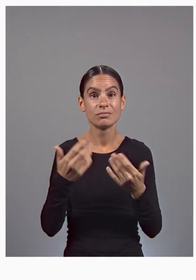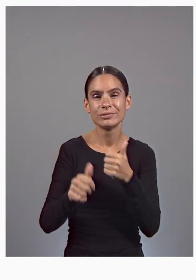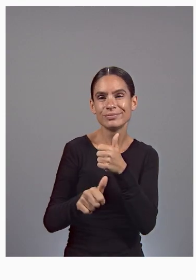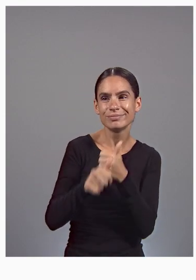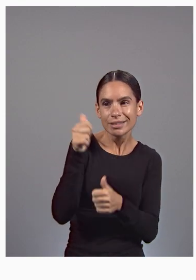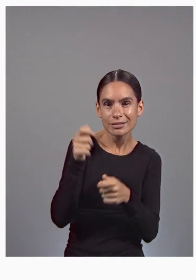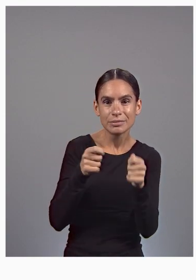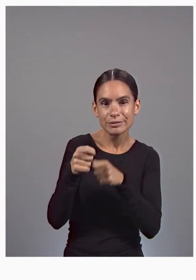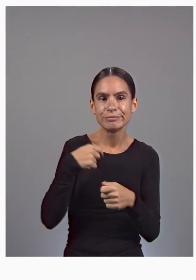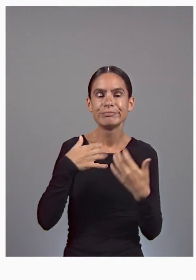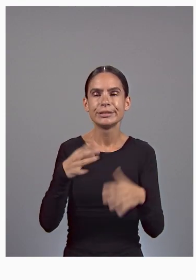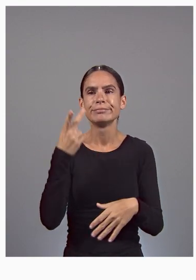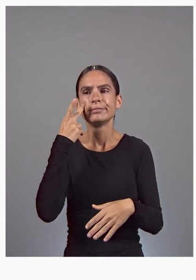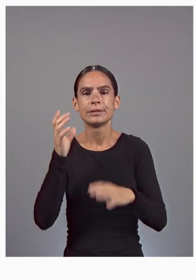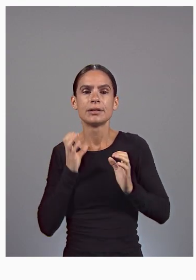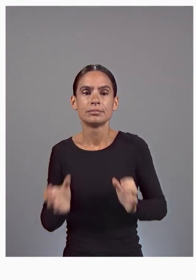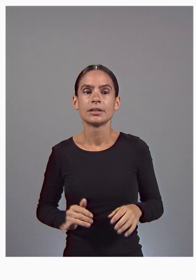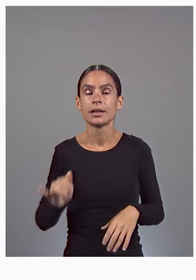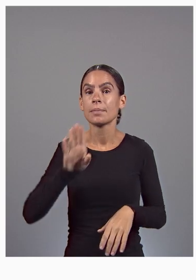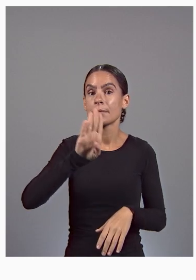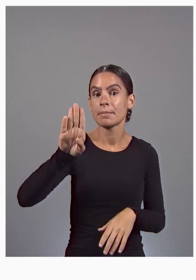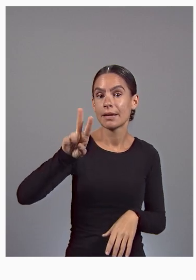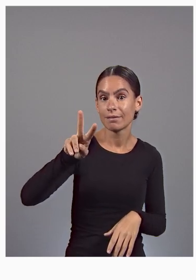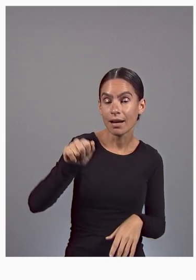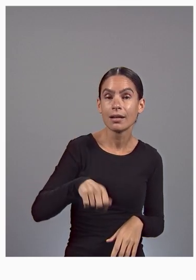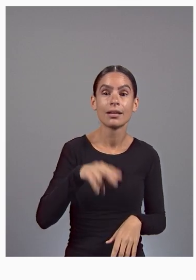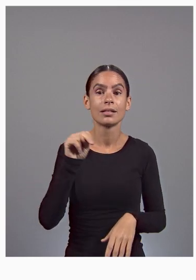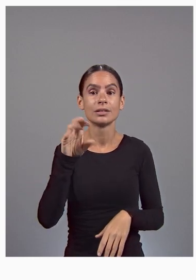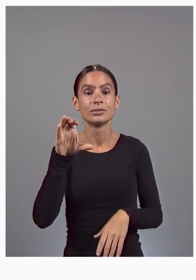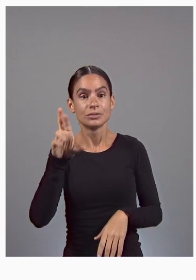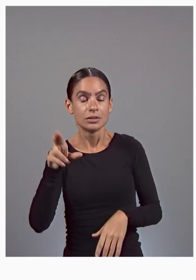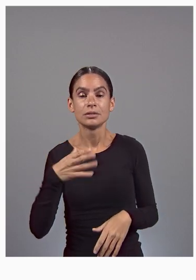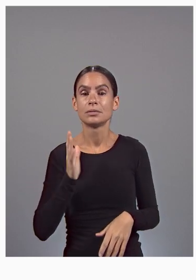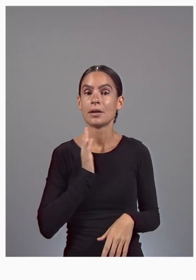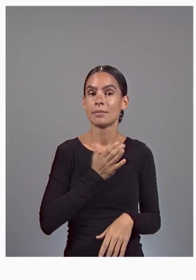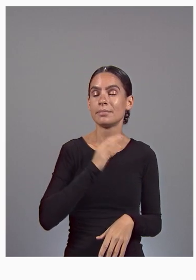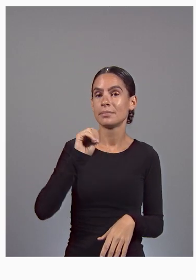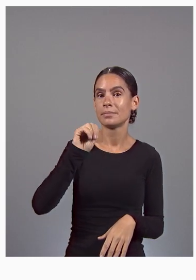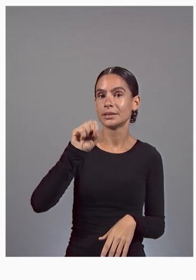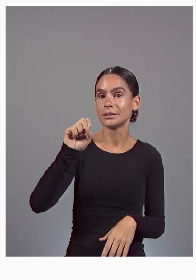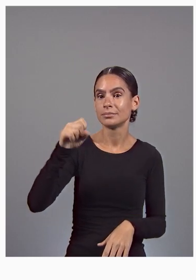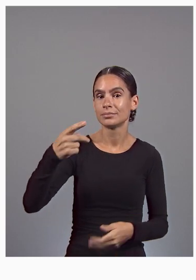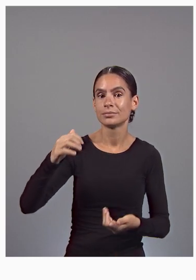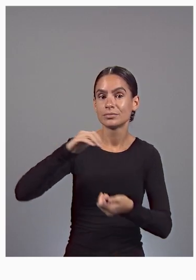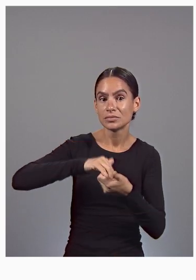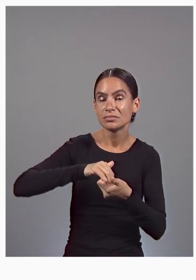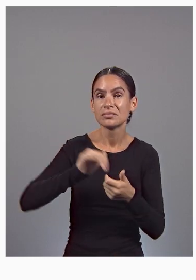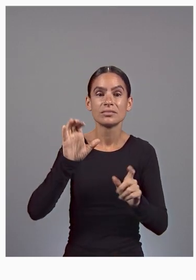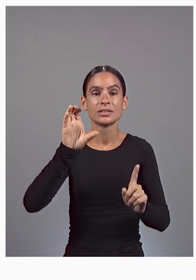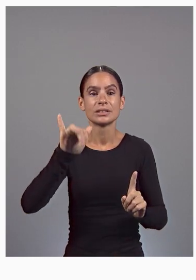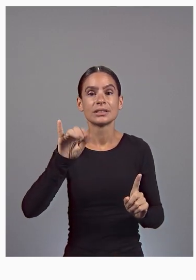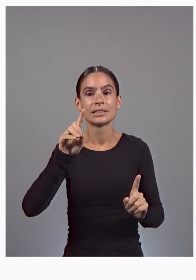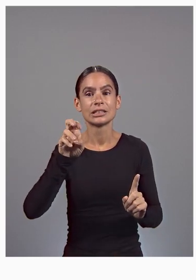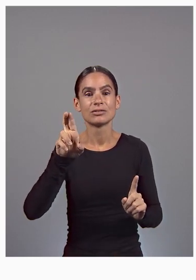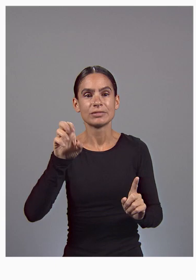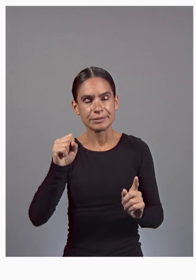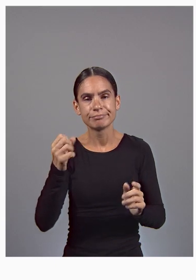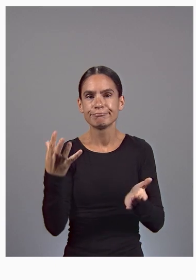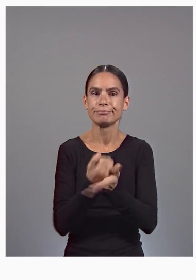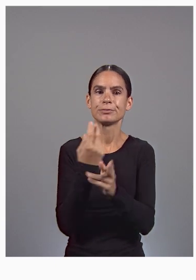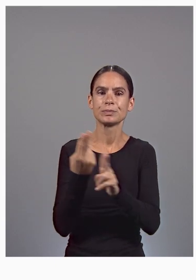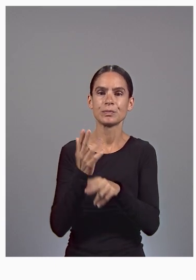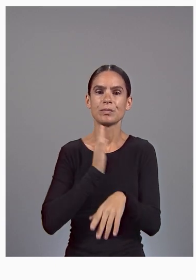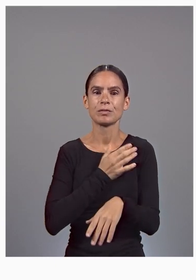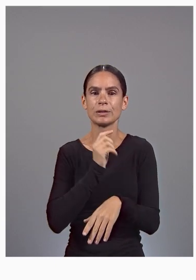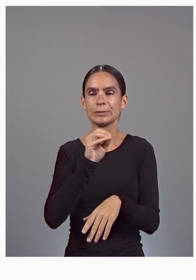and NCR, and as well as our MSSP partners like Sideris, use our tools to build continuous detection and response workflows that